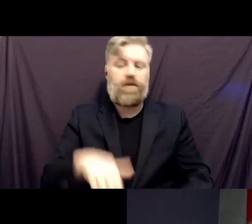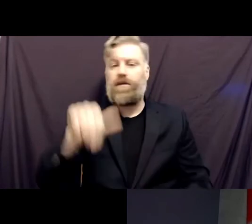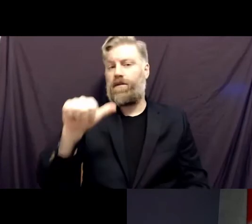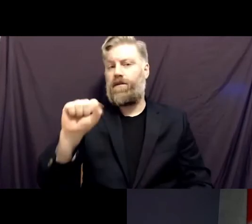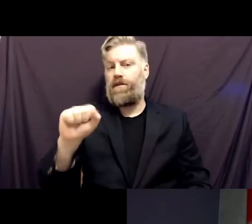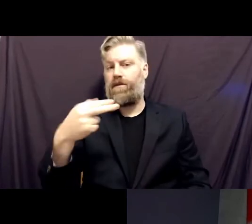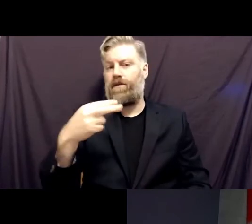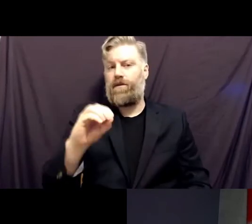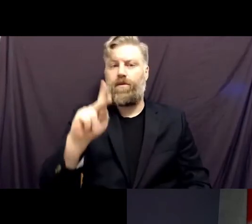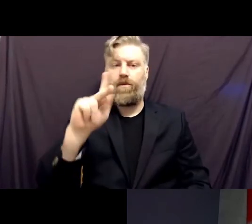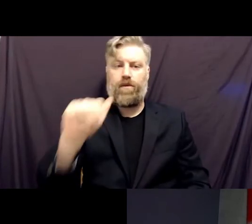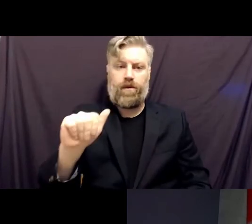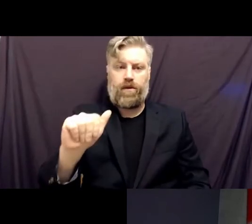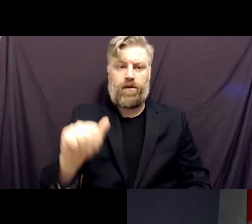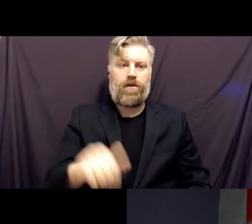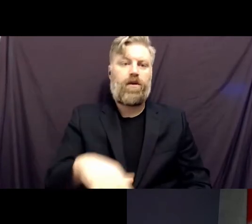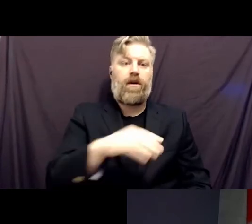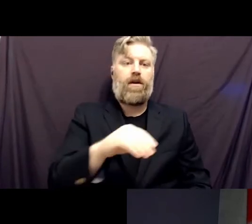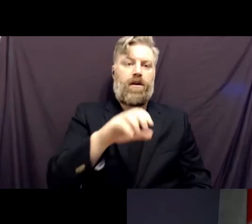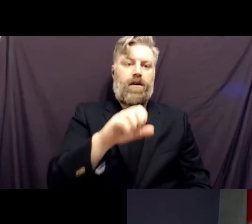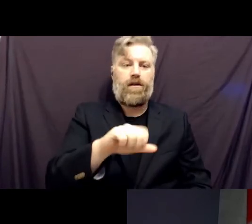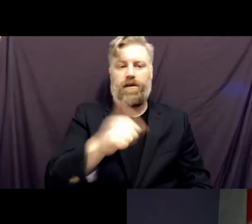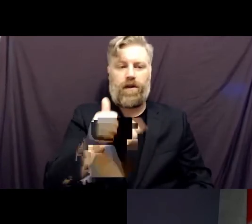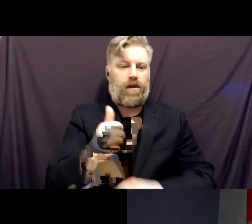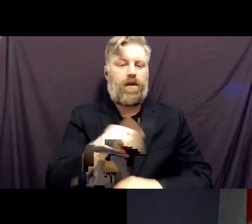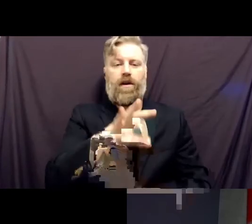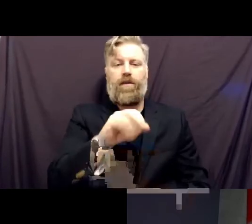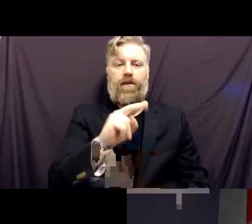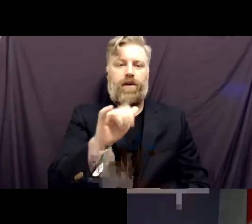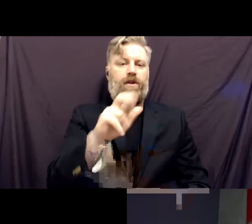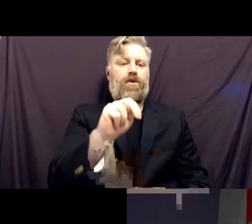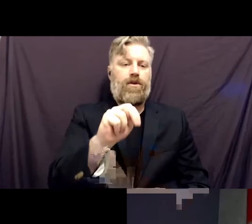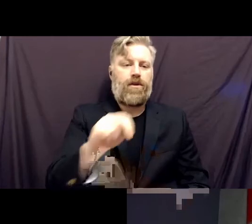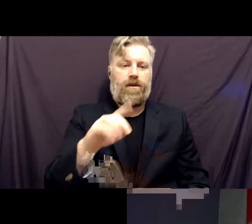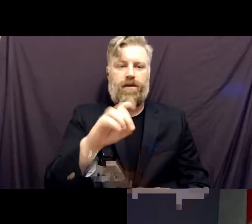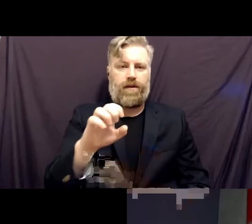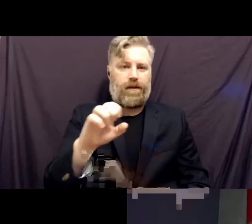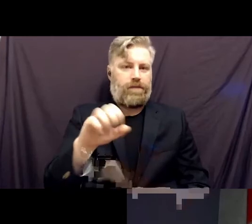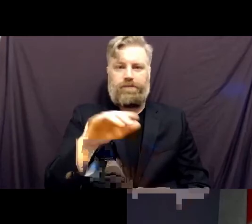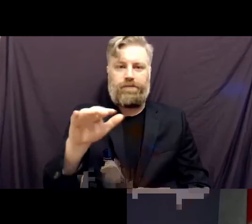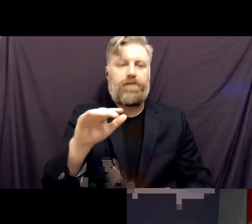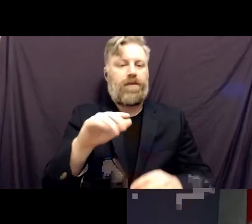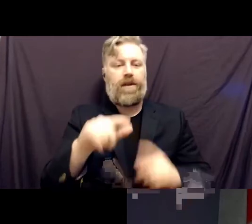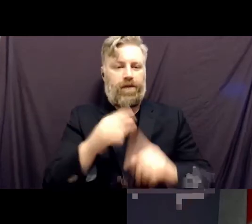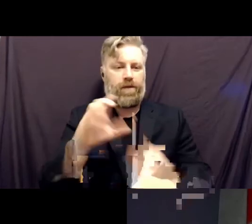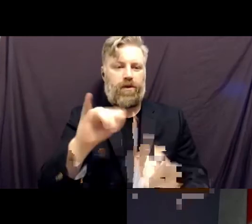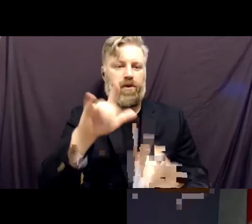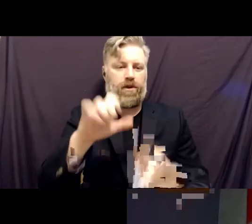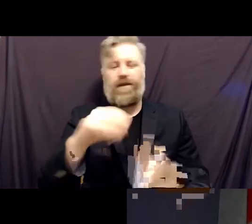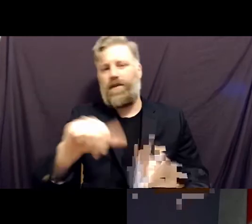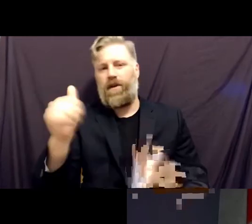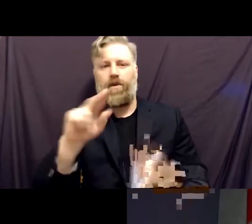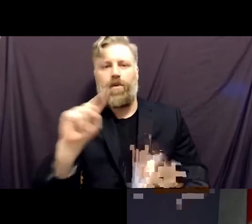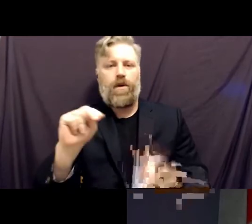with Fundación Descúbreme from Chile, and UN organizations. The